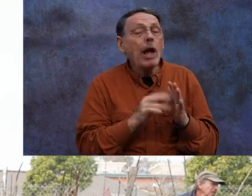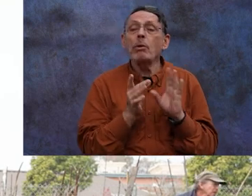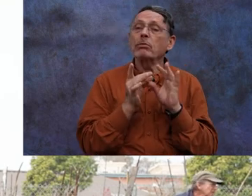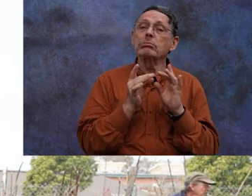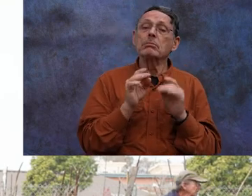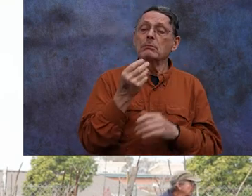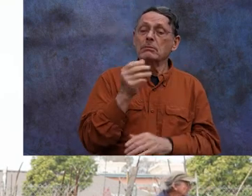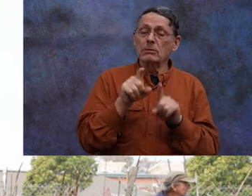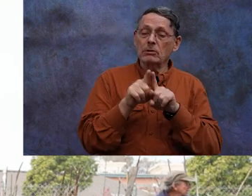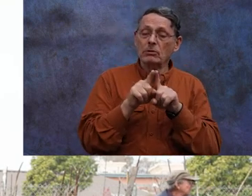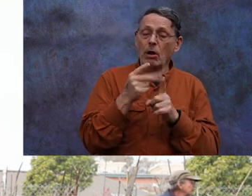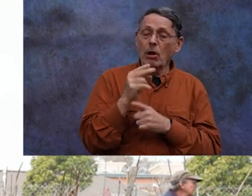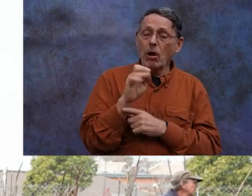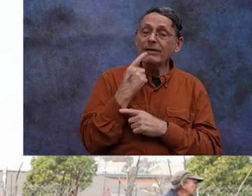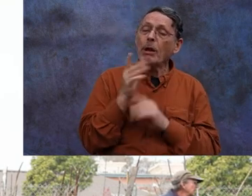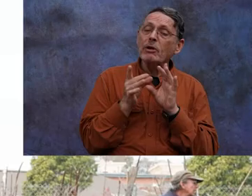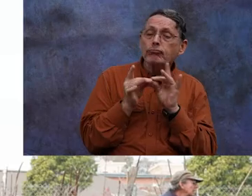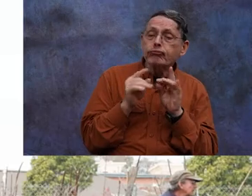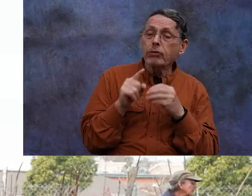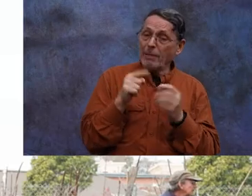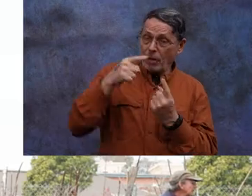spiral. Okay. And